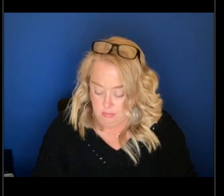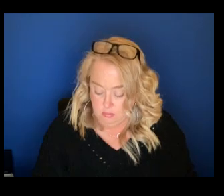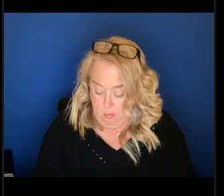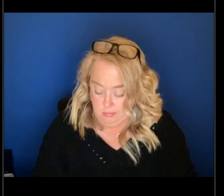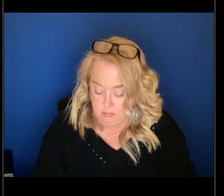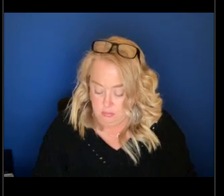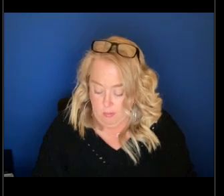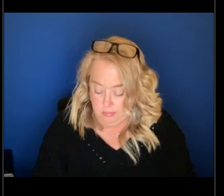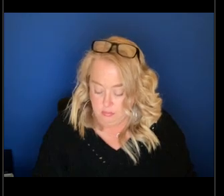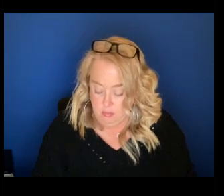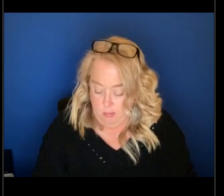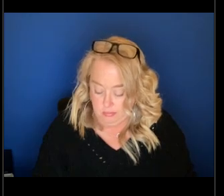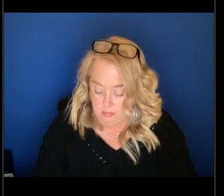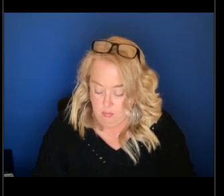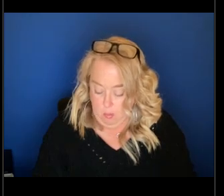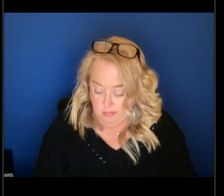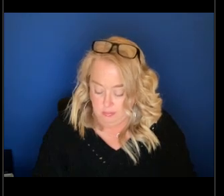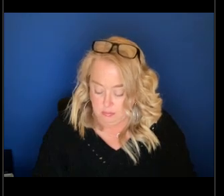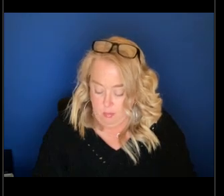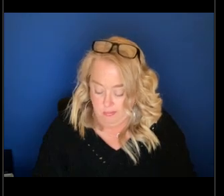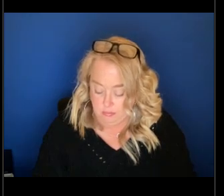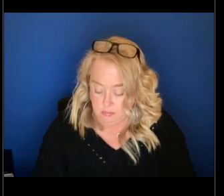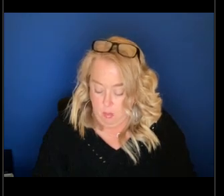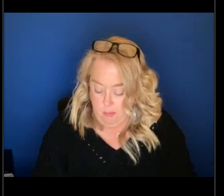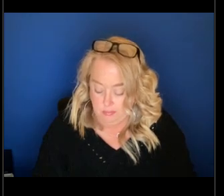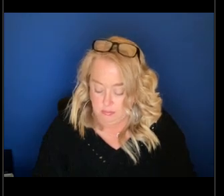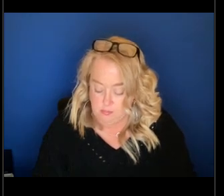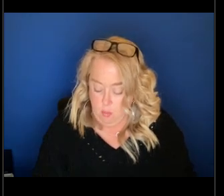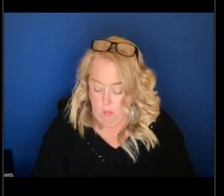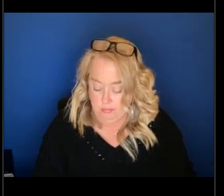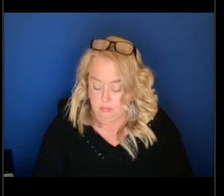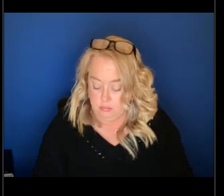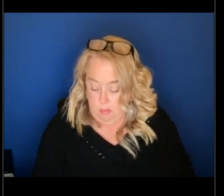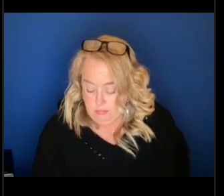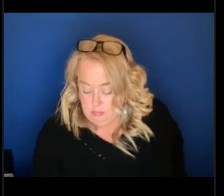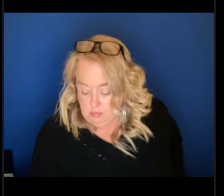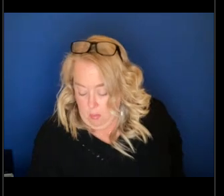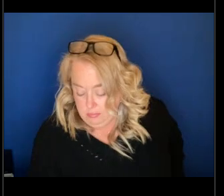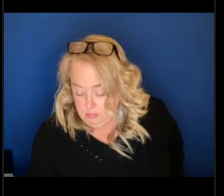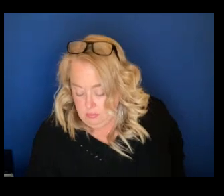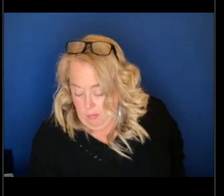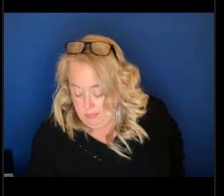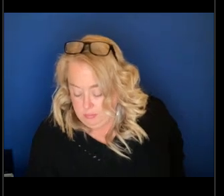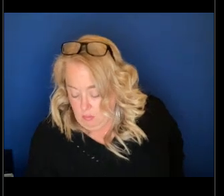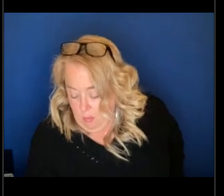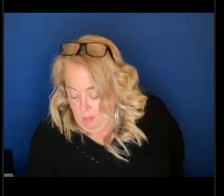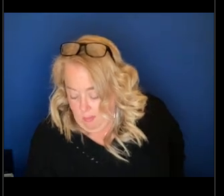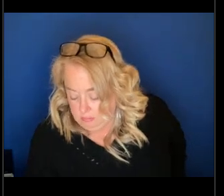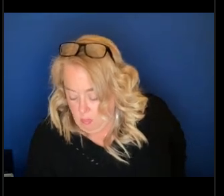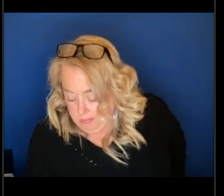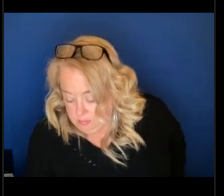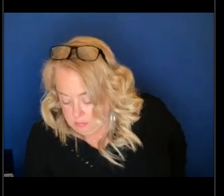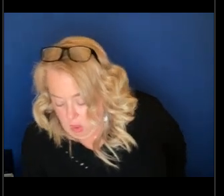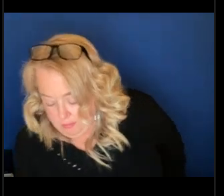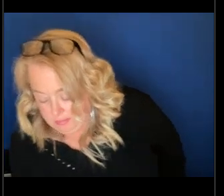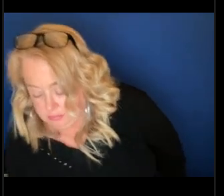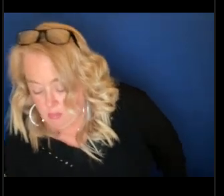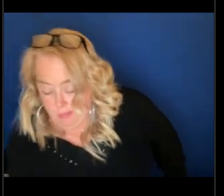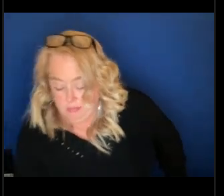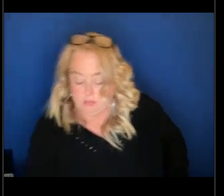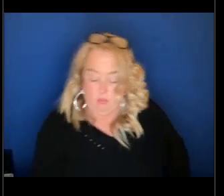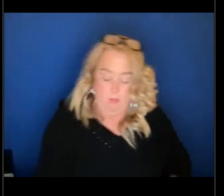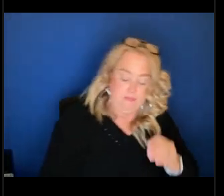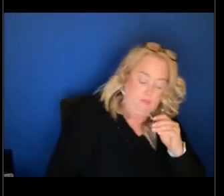Your first option, enlarge reinforcing. The second option, reduce reinforcing.